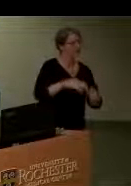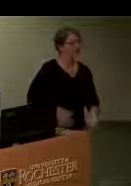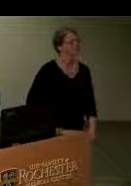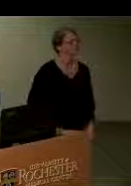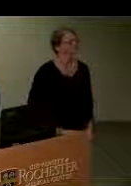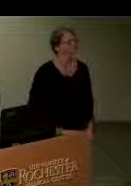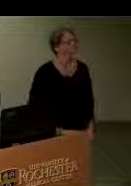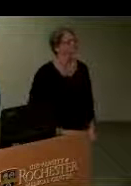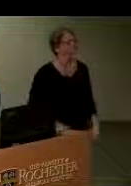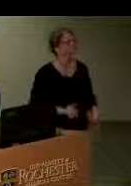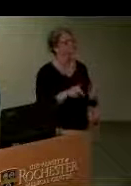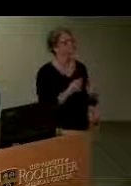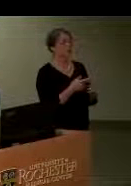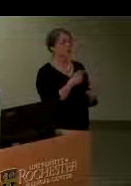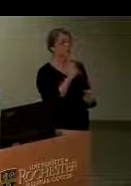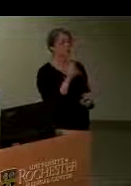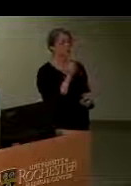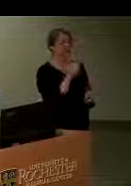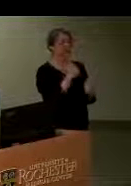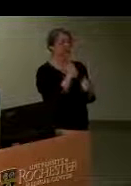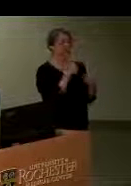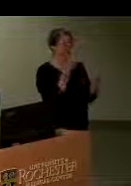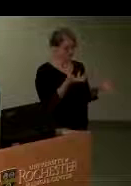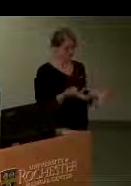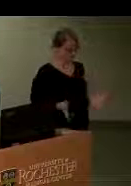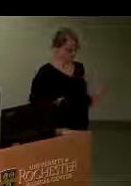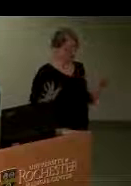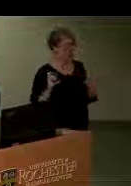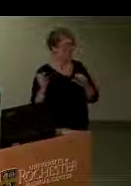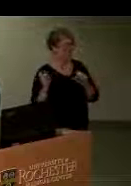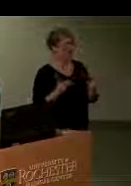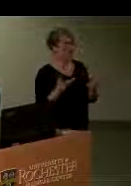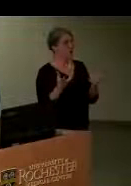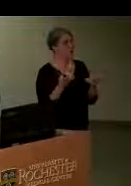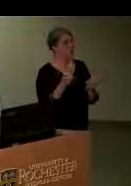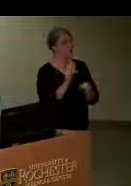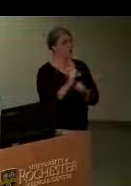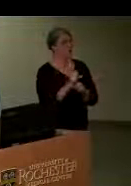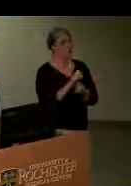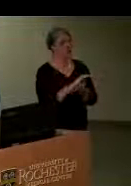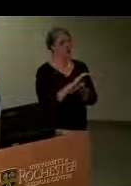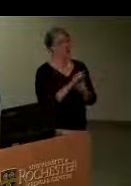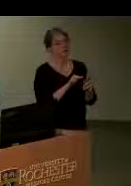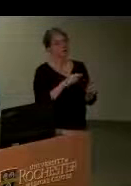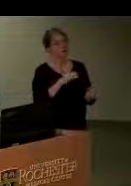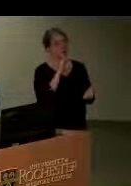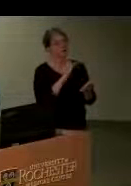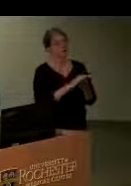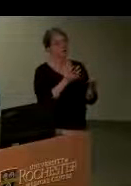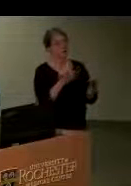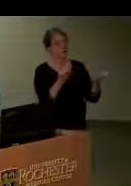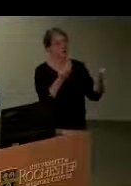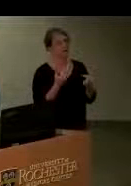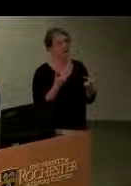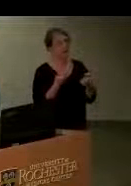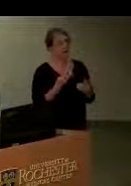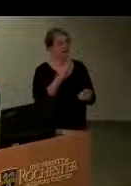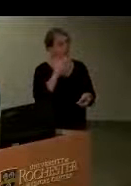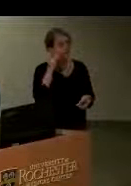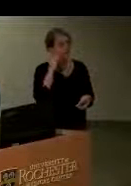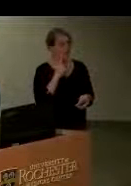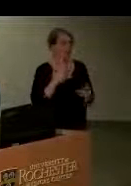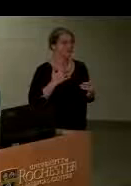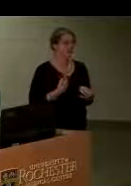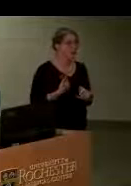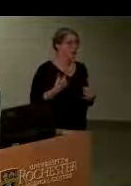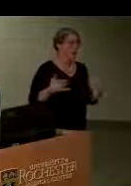from the US Army, I wanted a job in academics, but my wife wanted to come home. She was tired. She had been beaten up